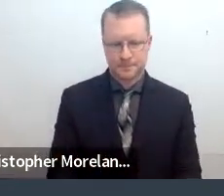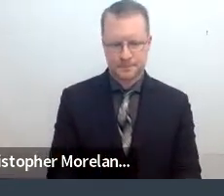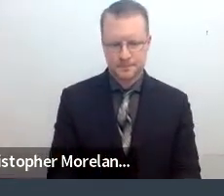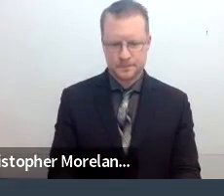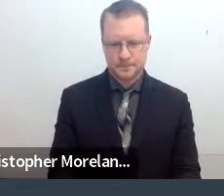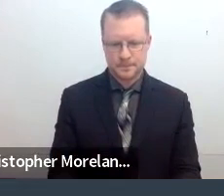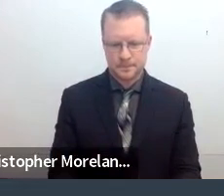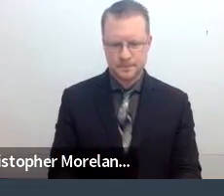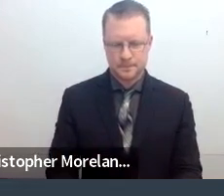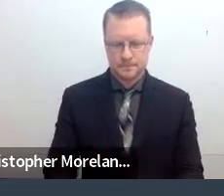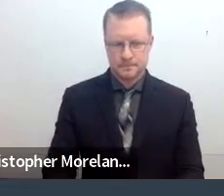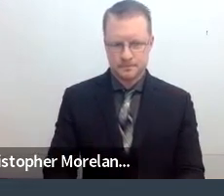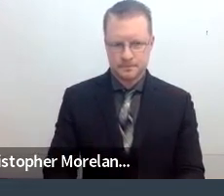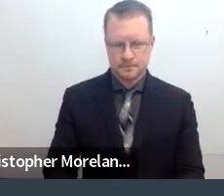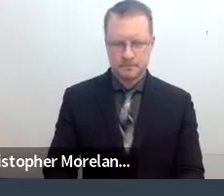inclusion pathways.